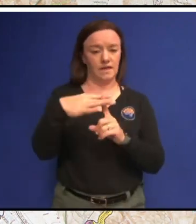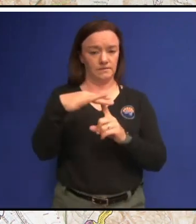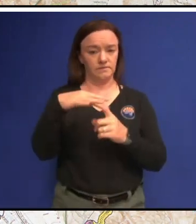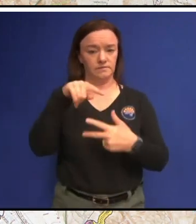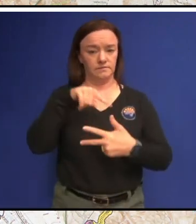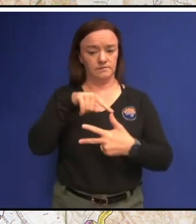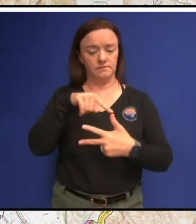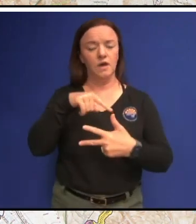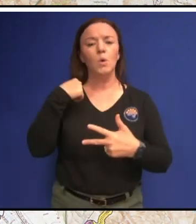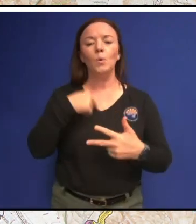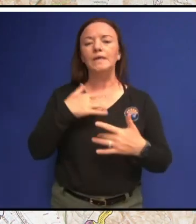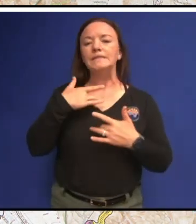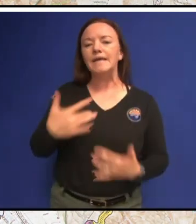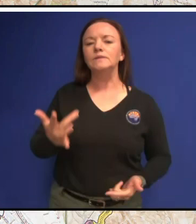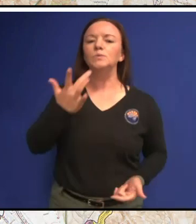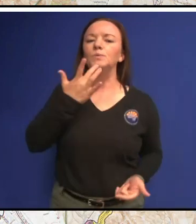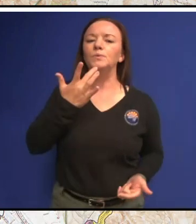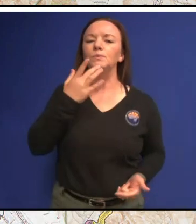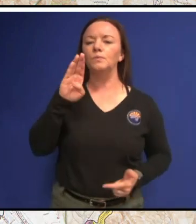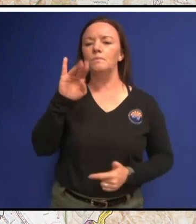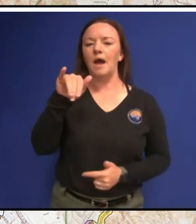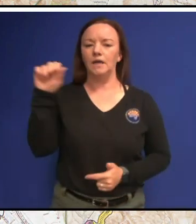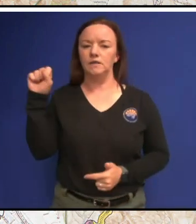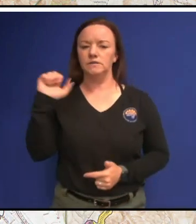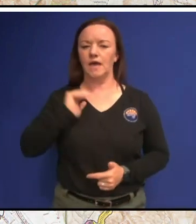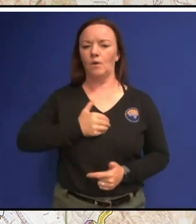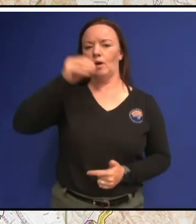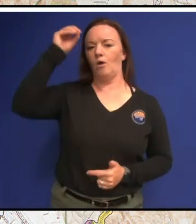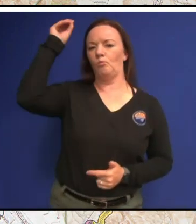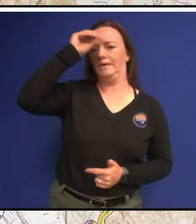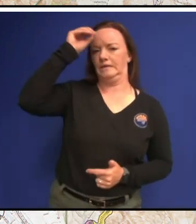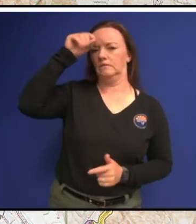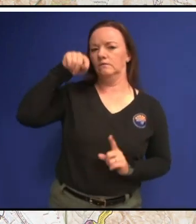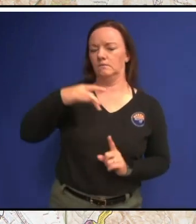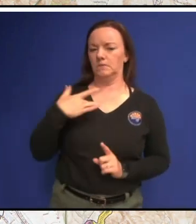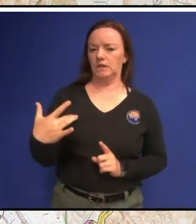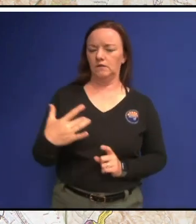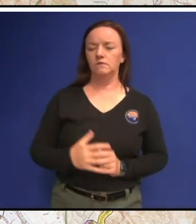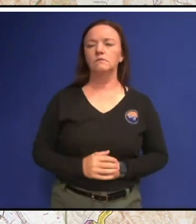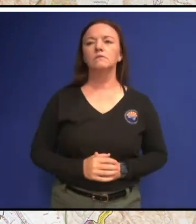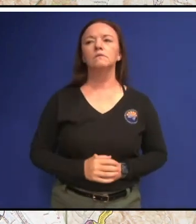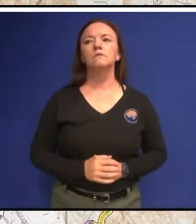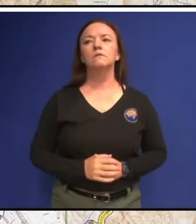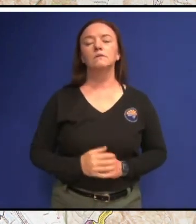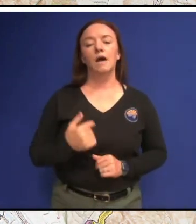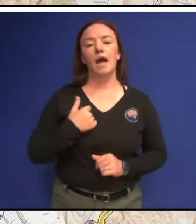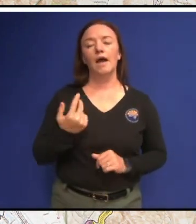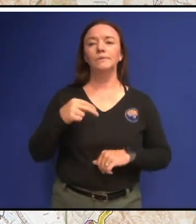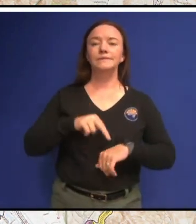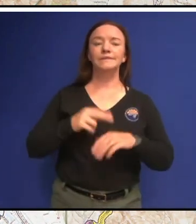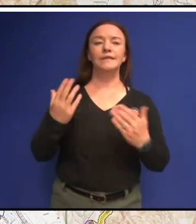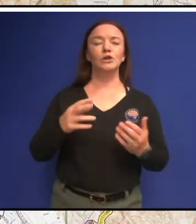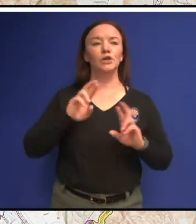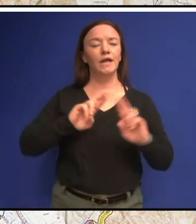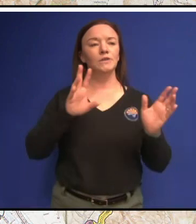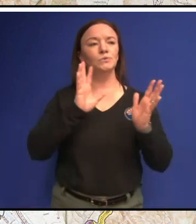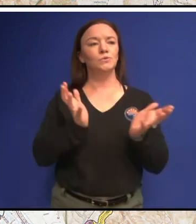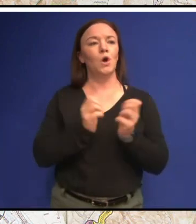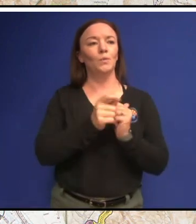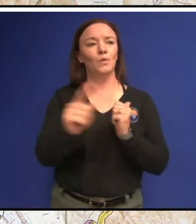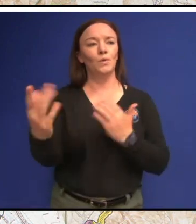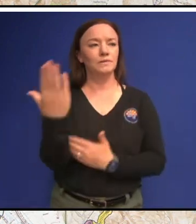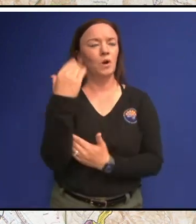prone to bias. And as I was sitting there getting ready to talk to y'all this morning, I was thinking about the different situations and the